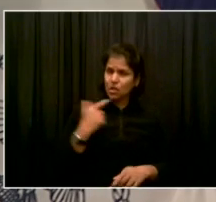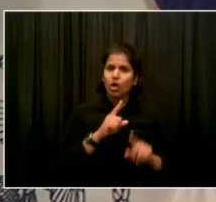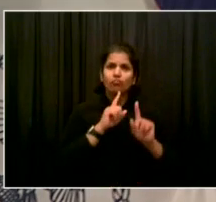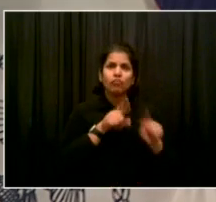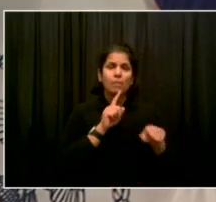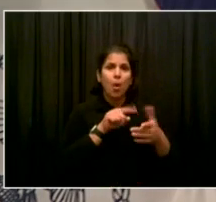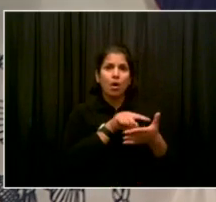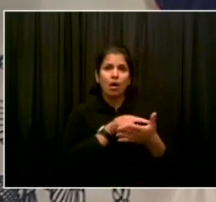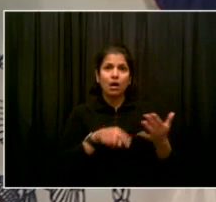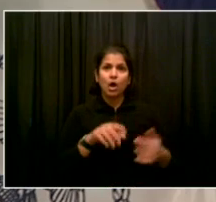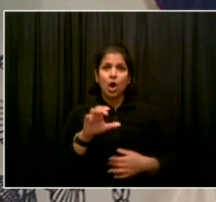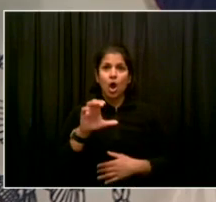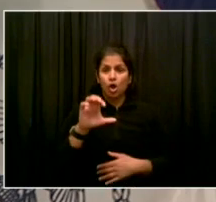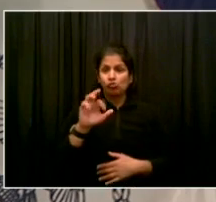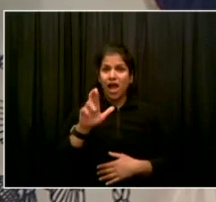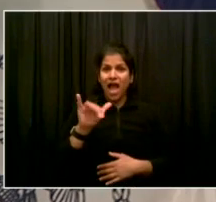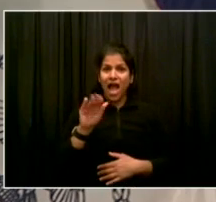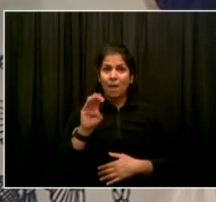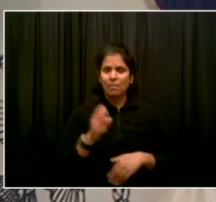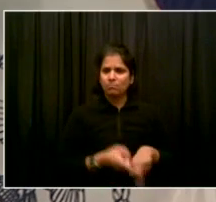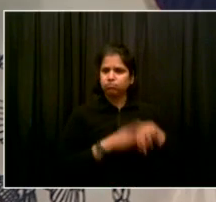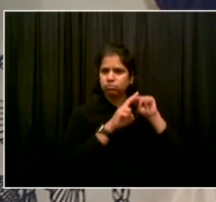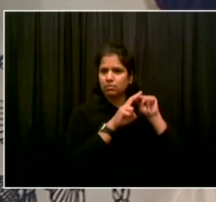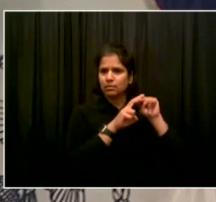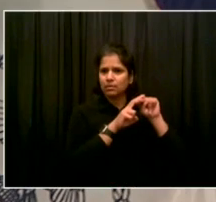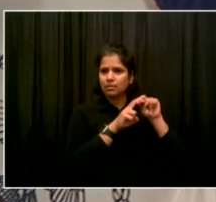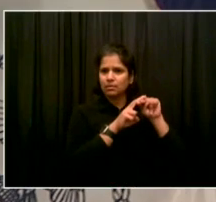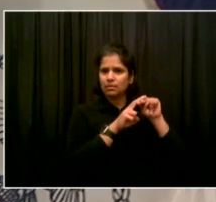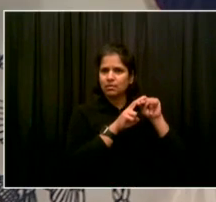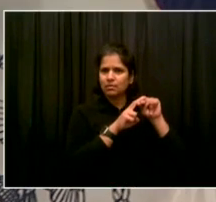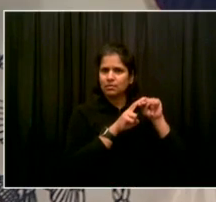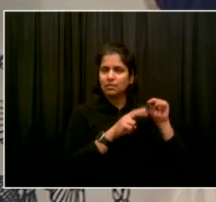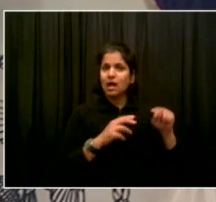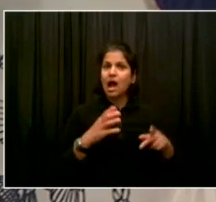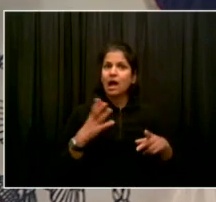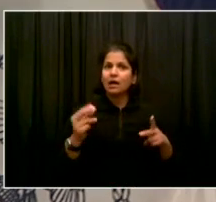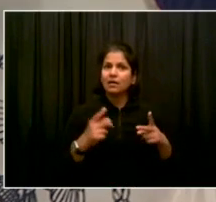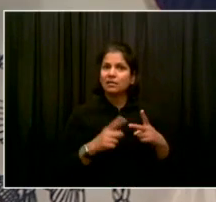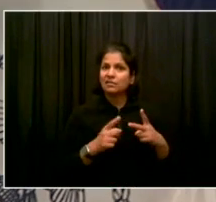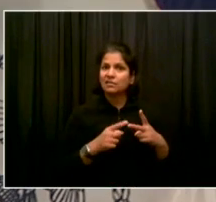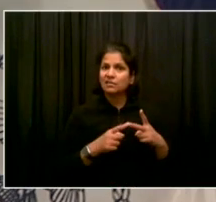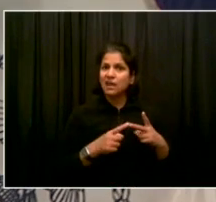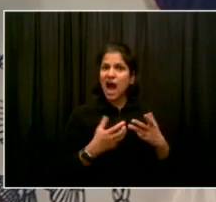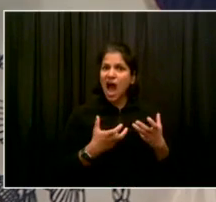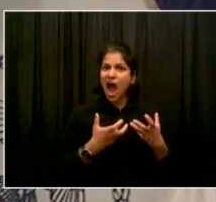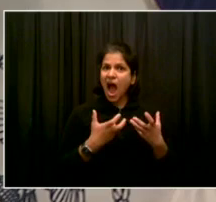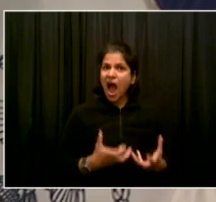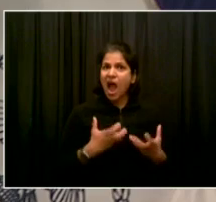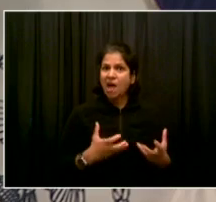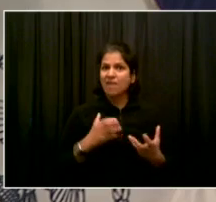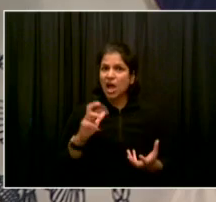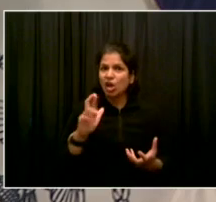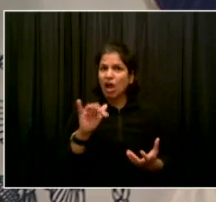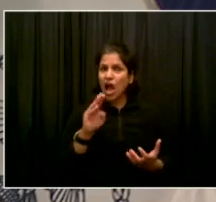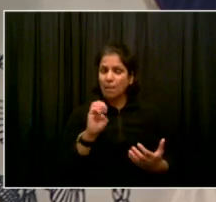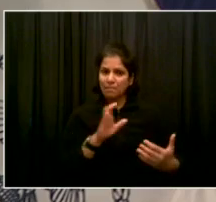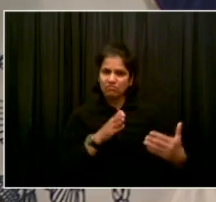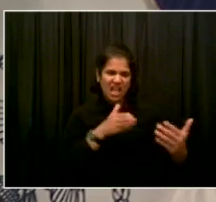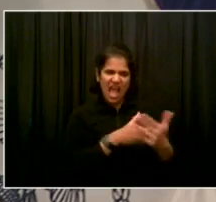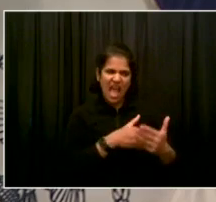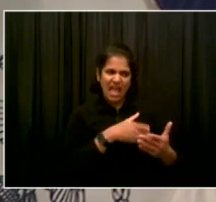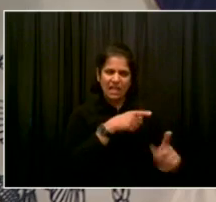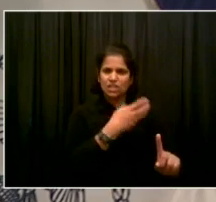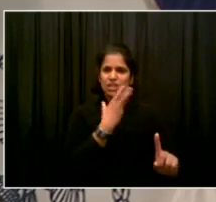I'm wondering, what do you think precision policing and neighborhood policing are not doing to prevent hate crimes